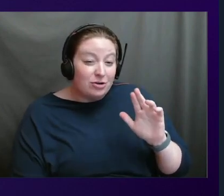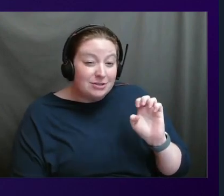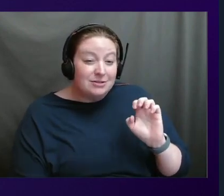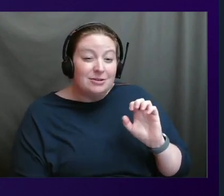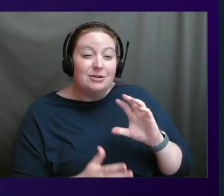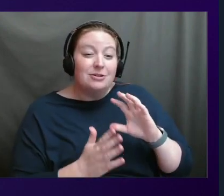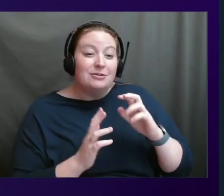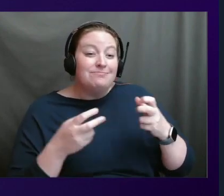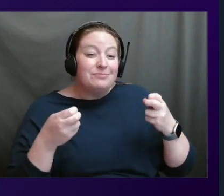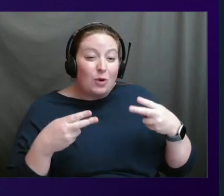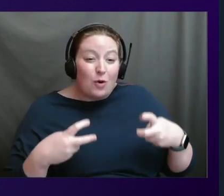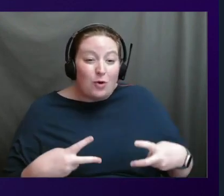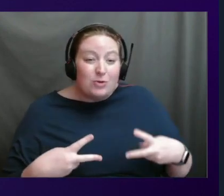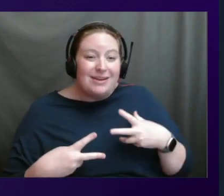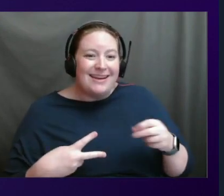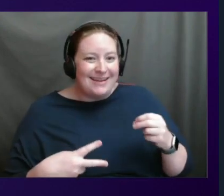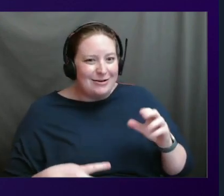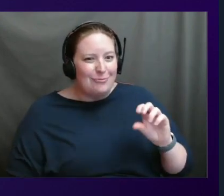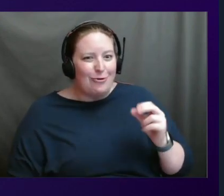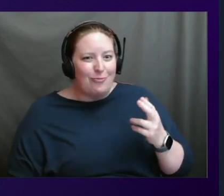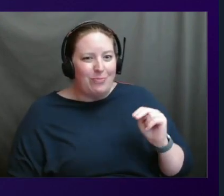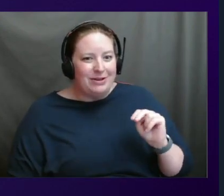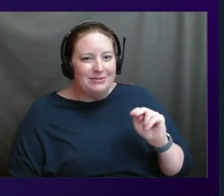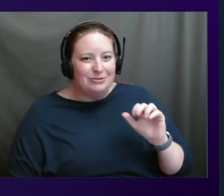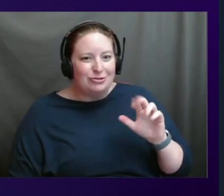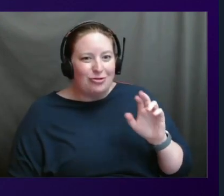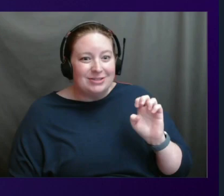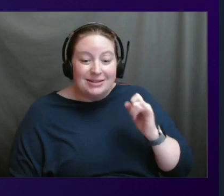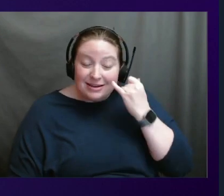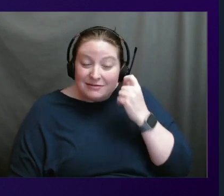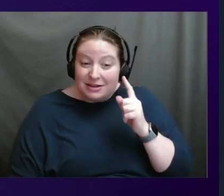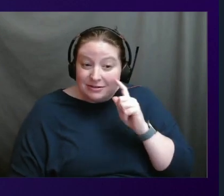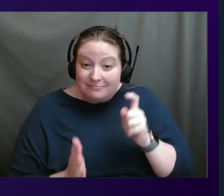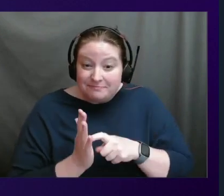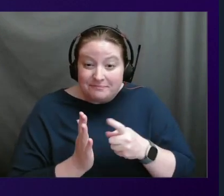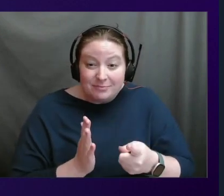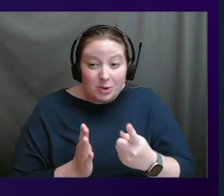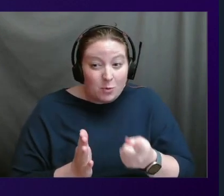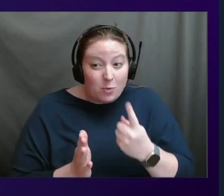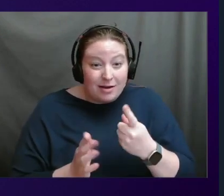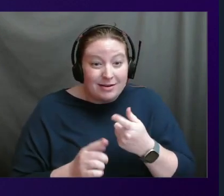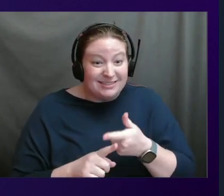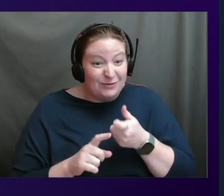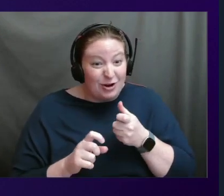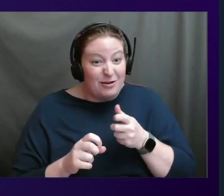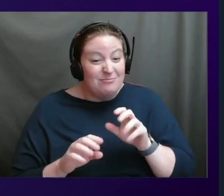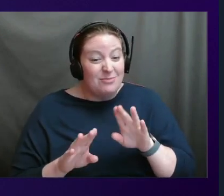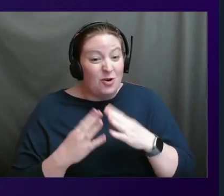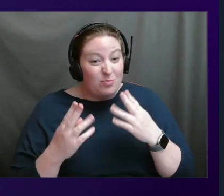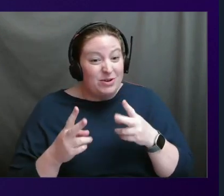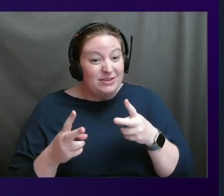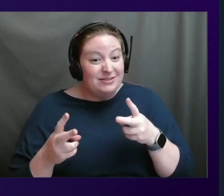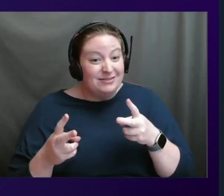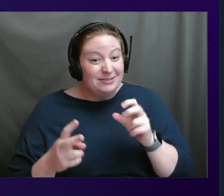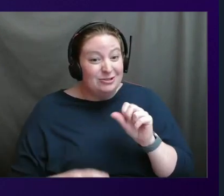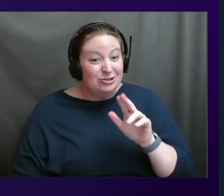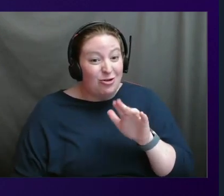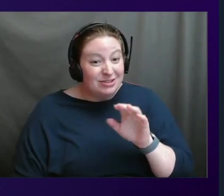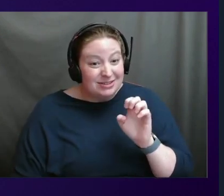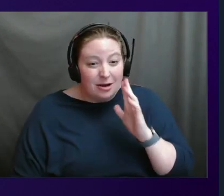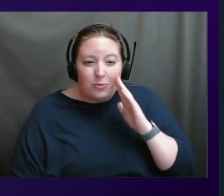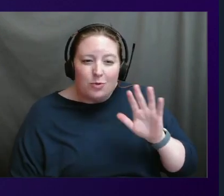it notices that a recommendation it's giving you is one of the pieces of open source code, it will then reference that and then add